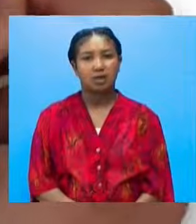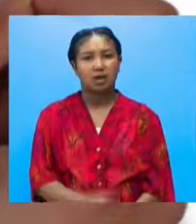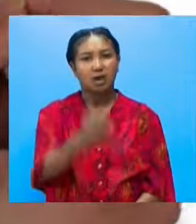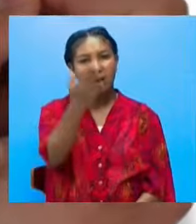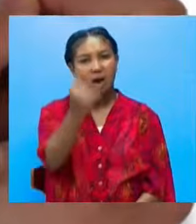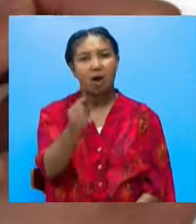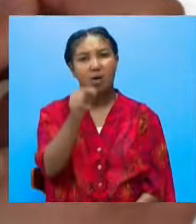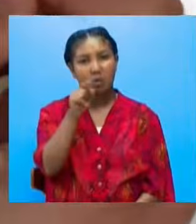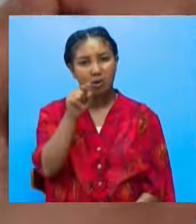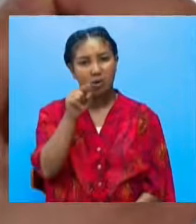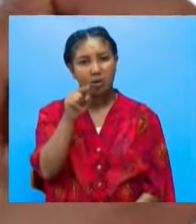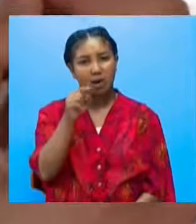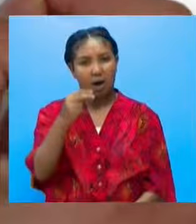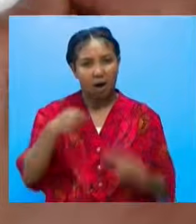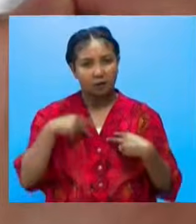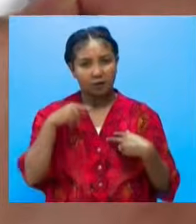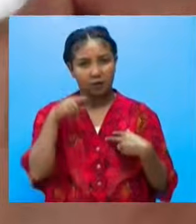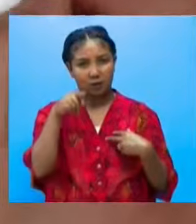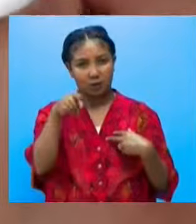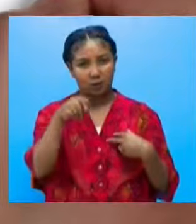have you